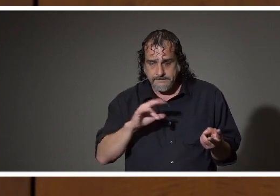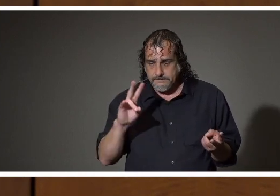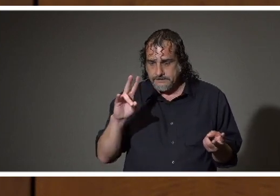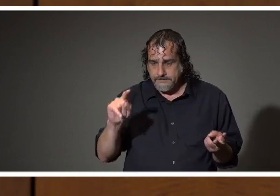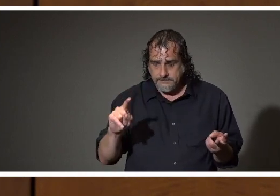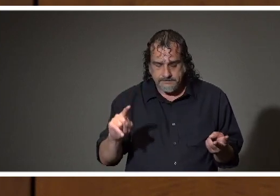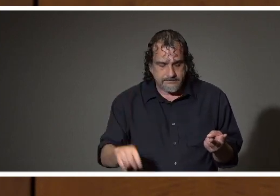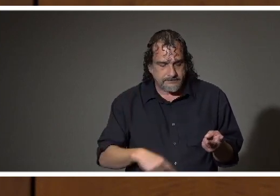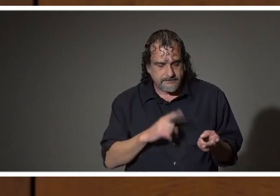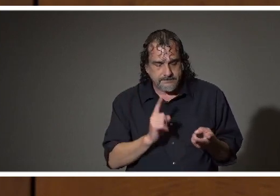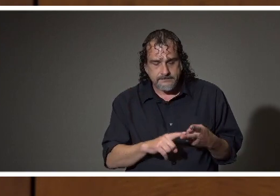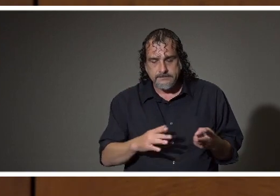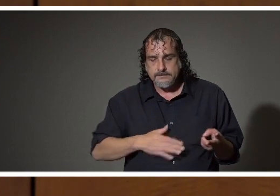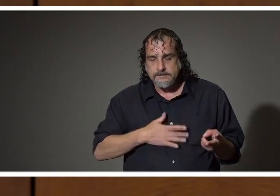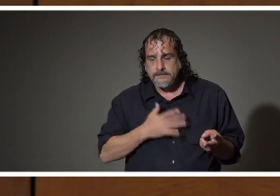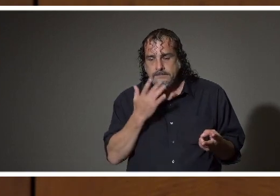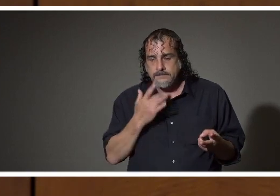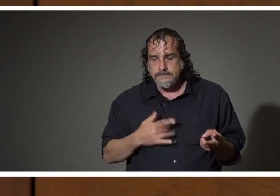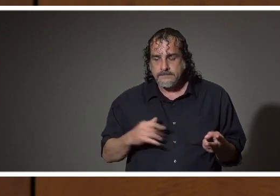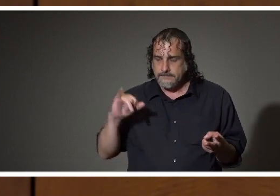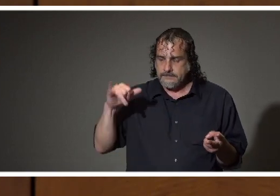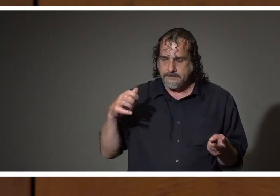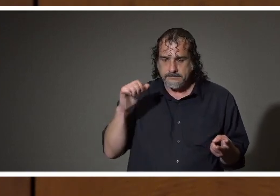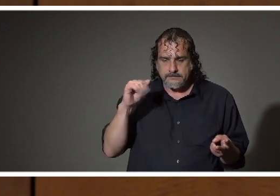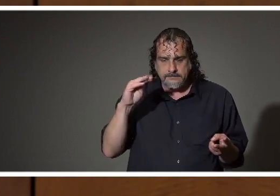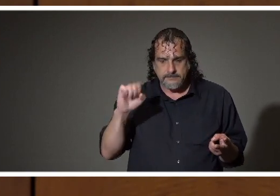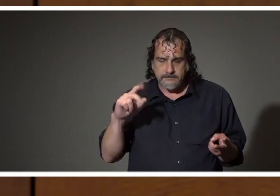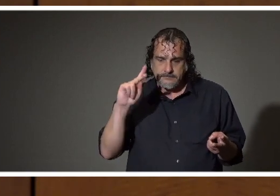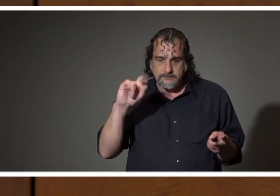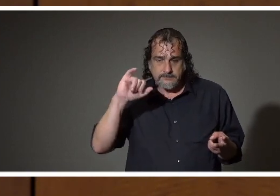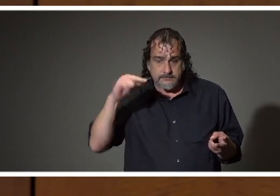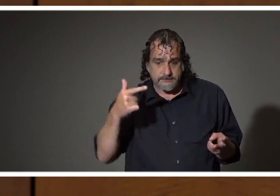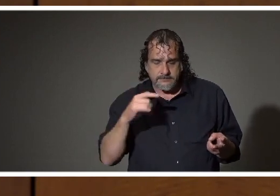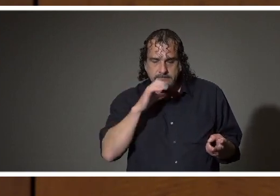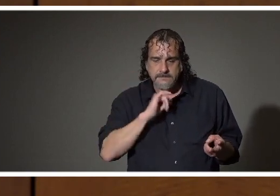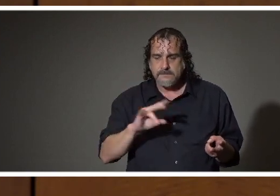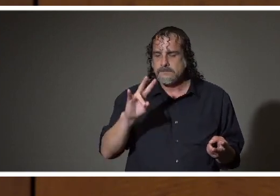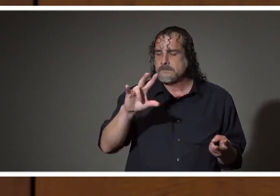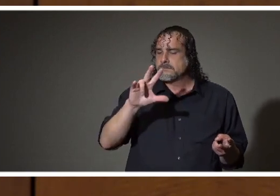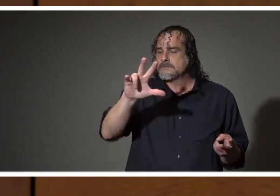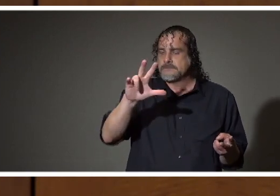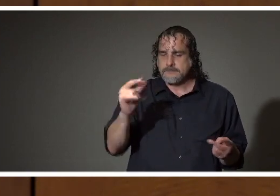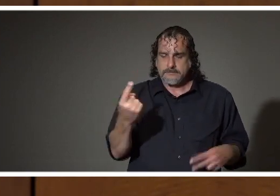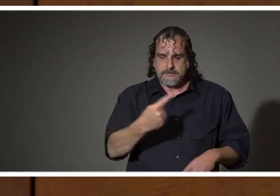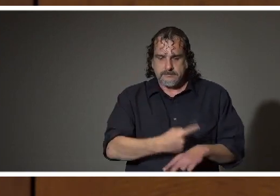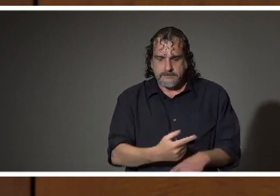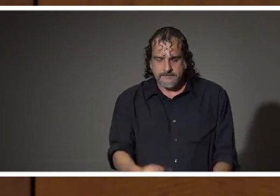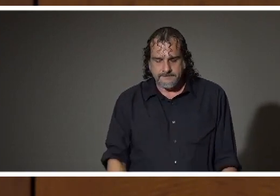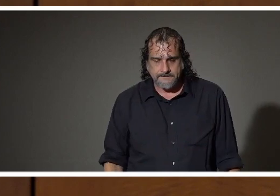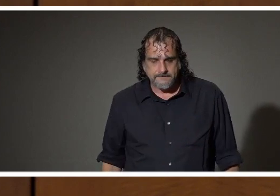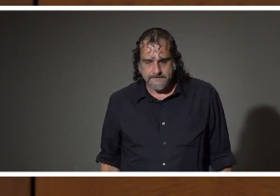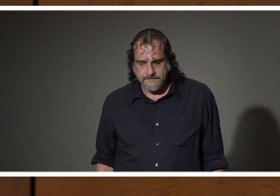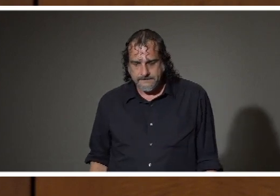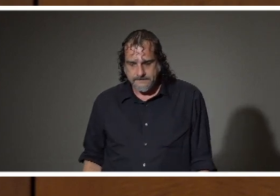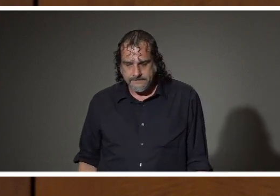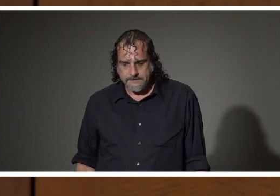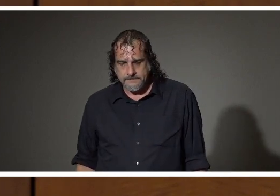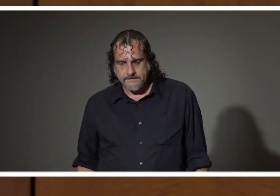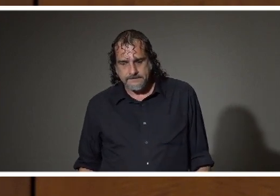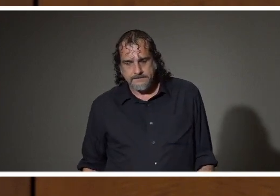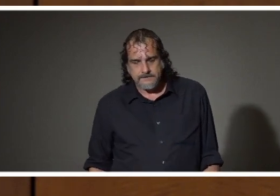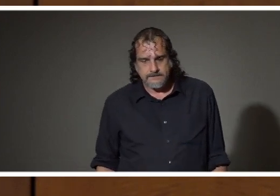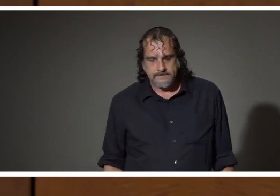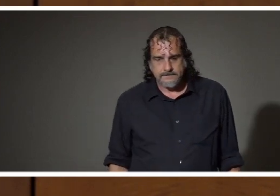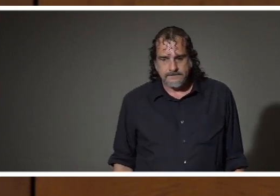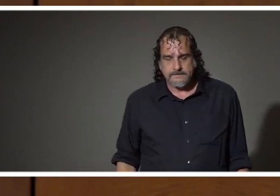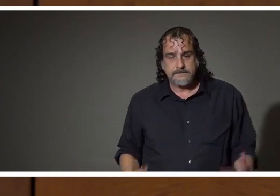years young, and happy birthday to James King, who is turning 73 years young, again up at the Veterans Home in